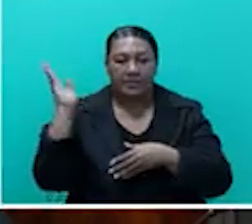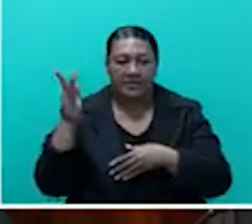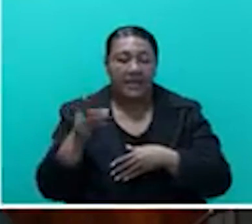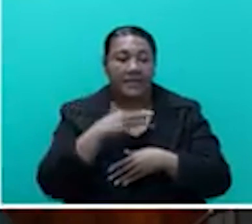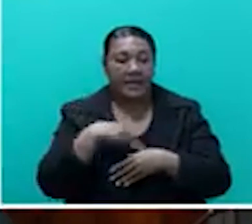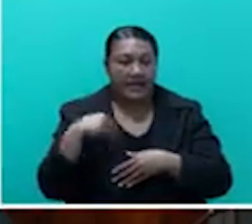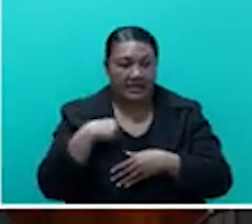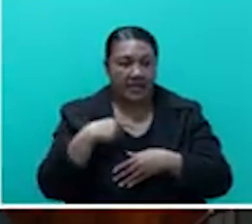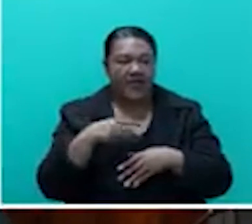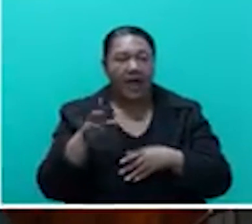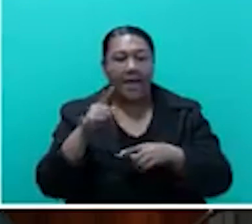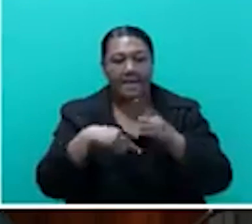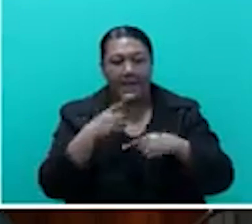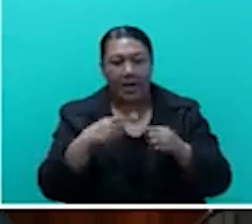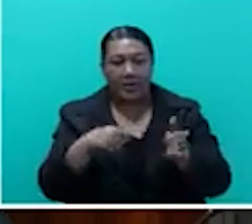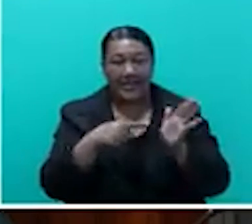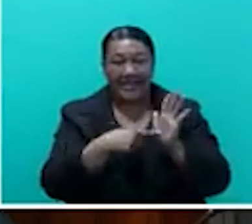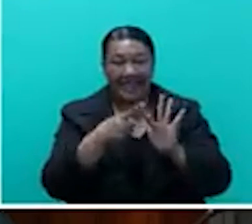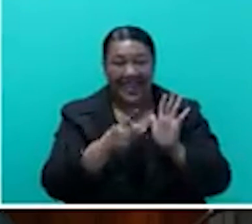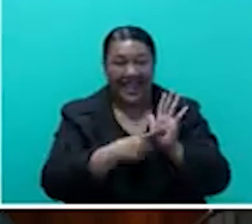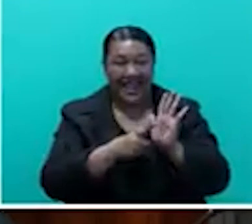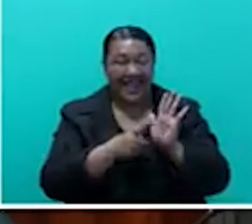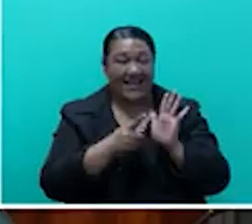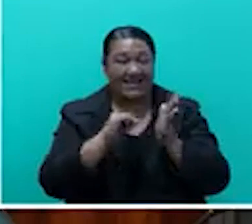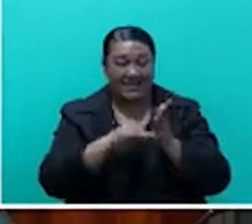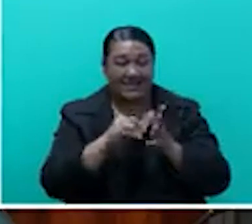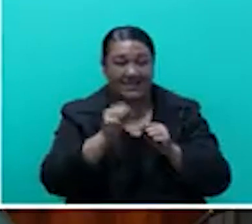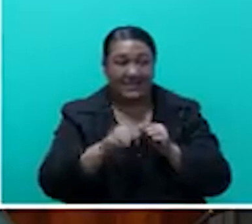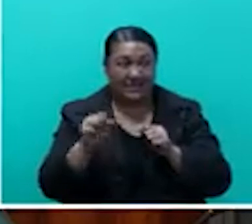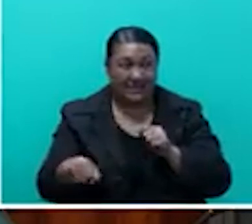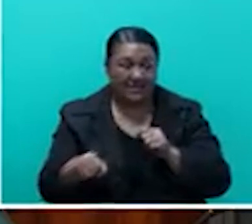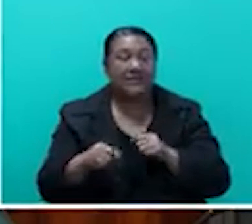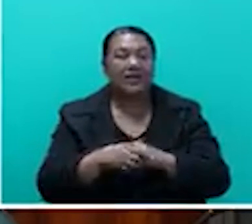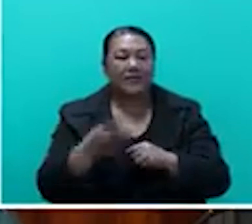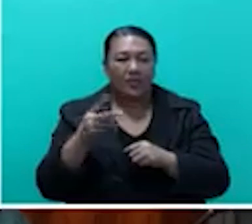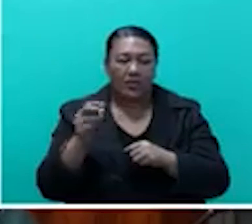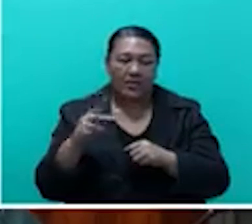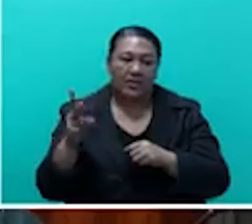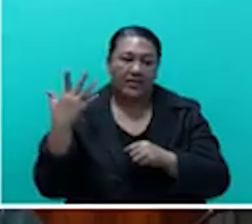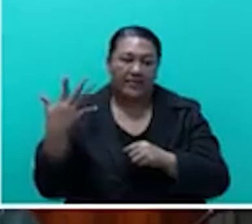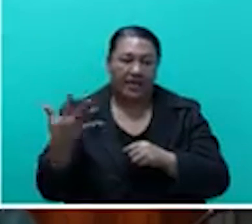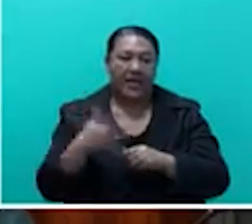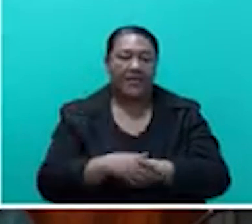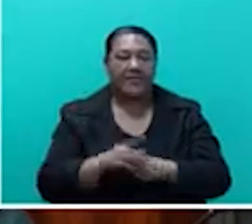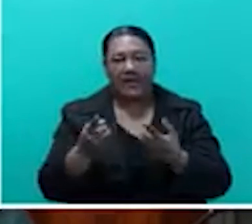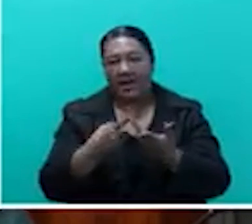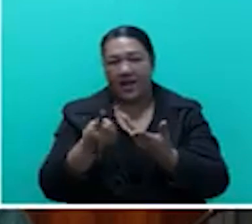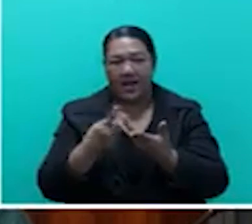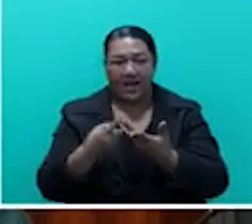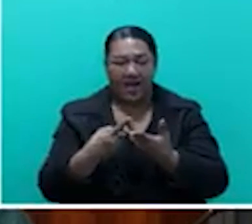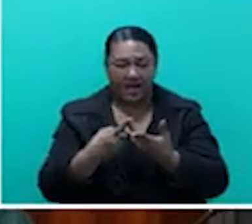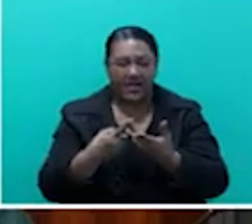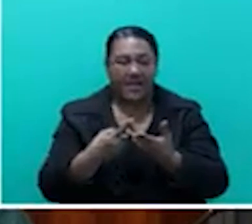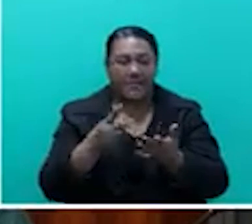tertiary scholarships and loan services and the new initiatives for 2025. Mr. Speaker, sir, on